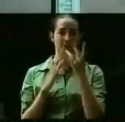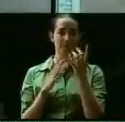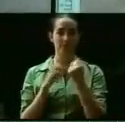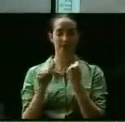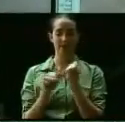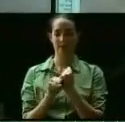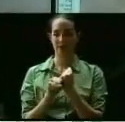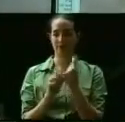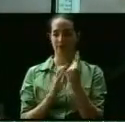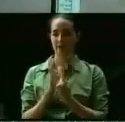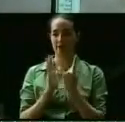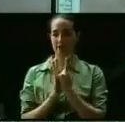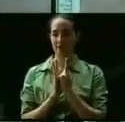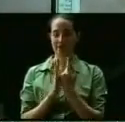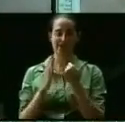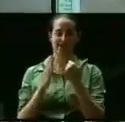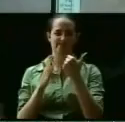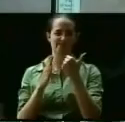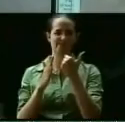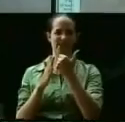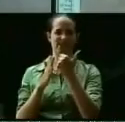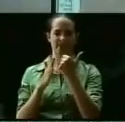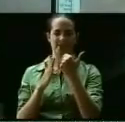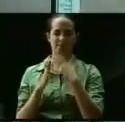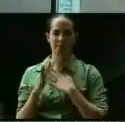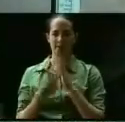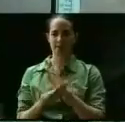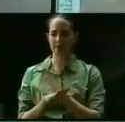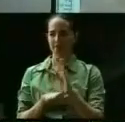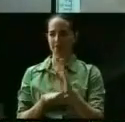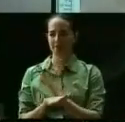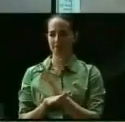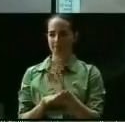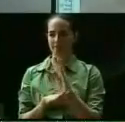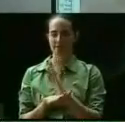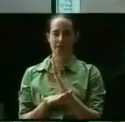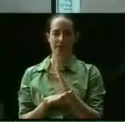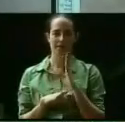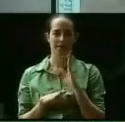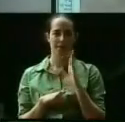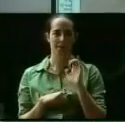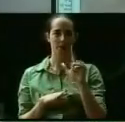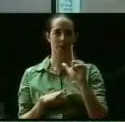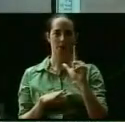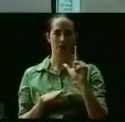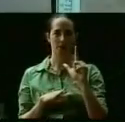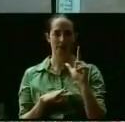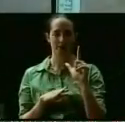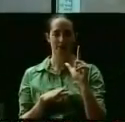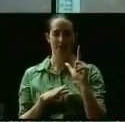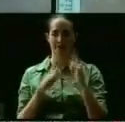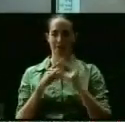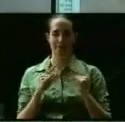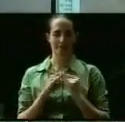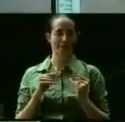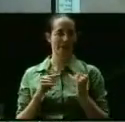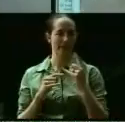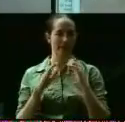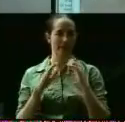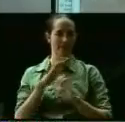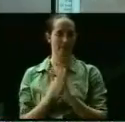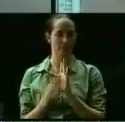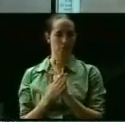within 500 foot from my business, hiding behind the swing sets of Ball Camp Elementary School ground. This happened all through the summer